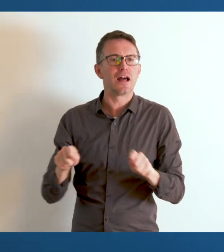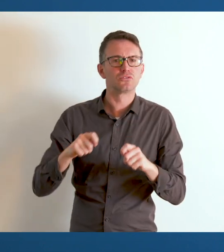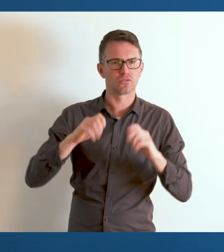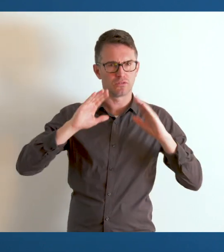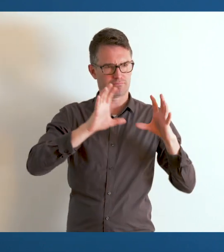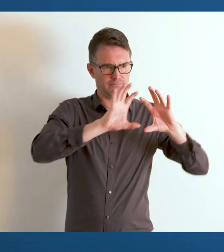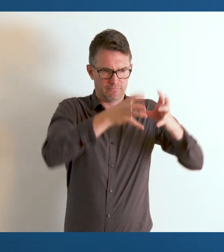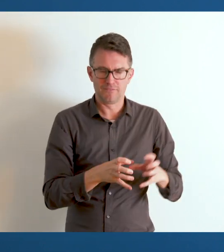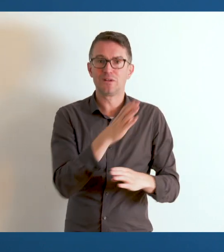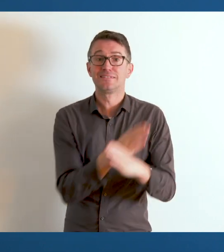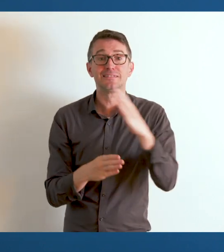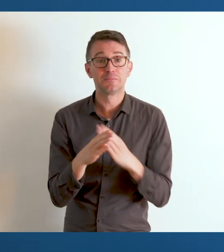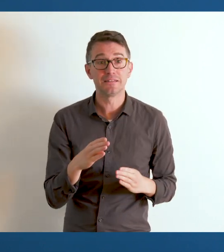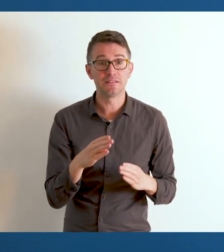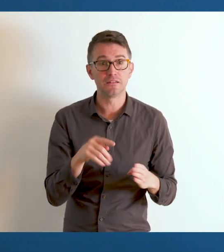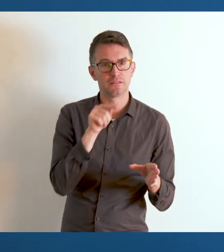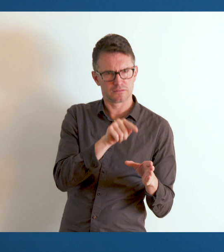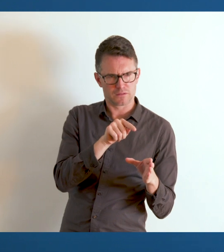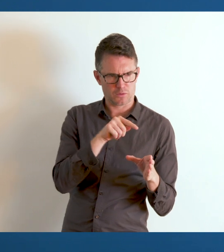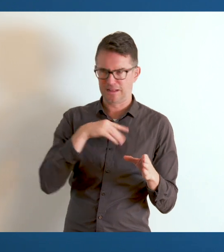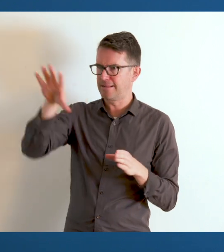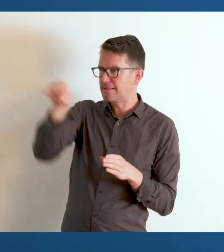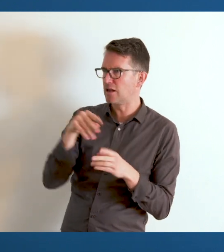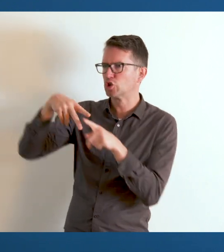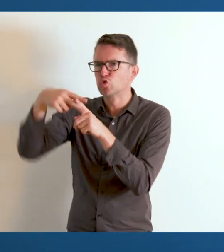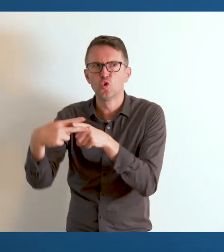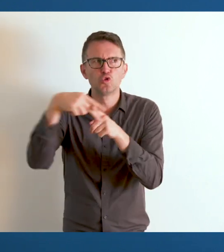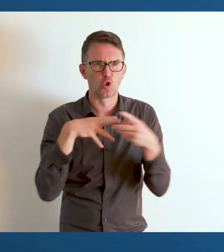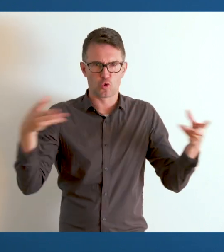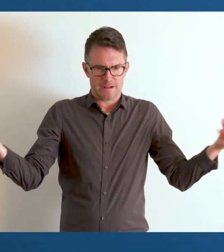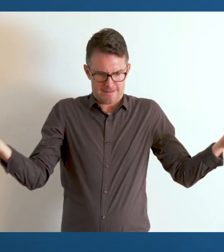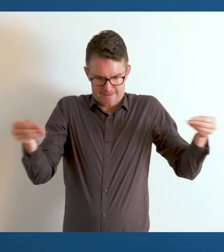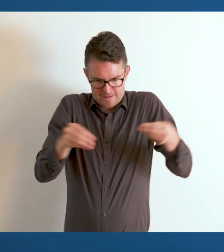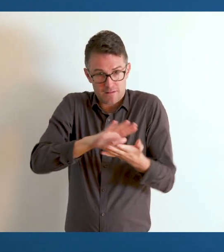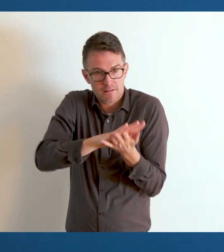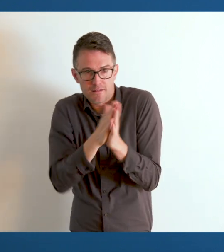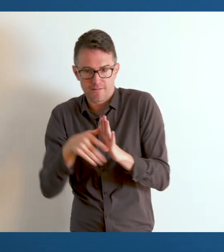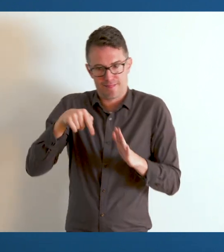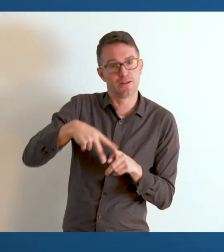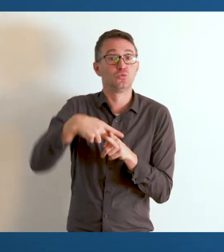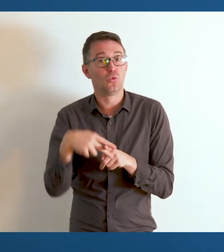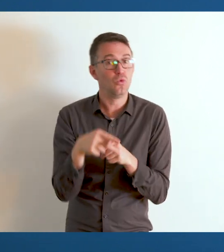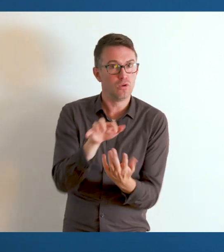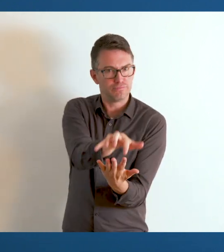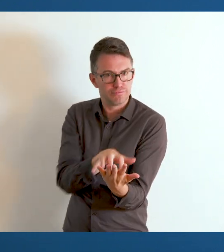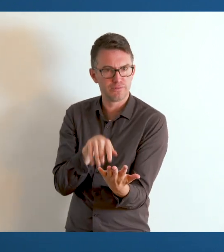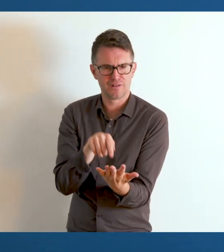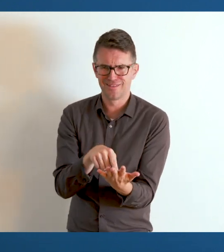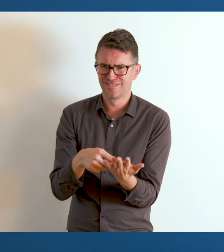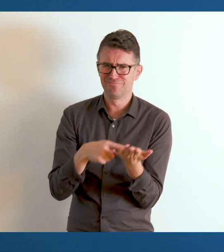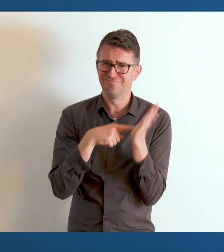the International Classification of Functioning, Disability, and Health. Using these tools together will give you